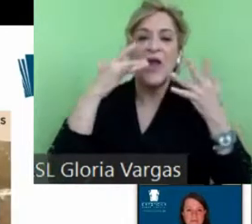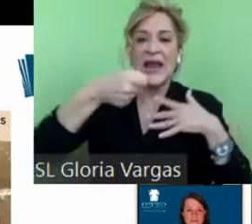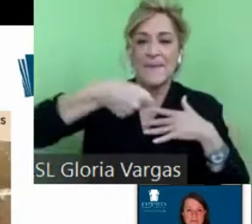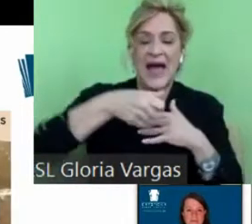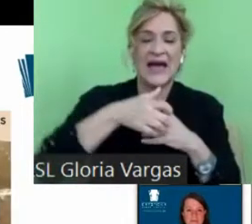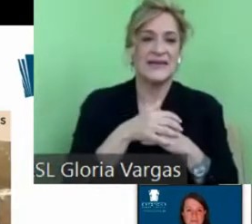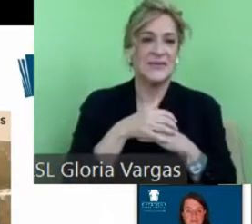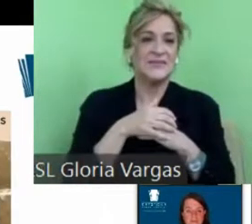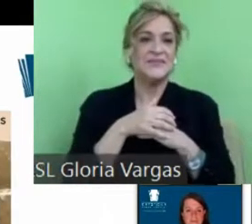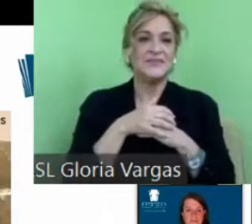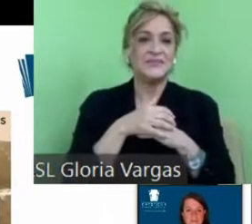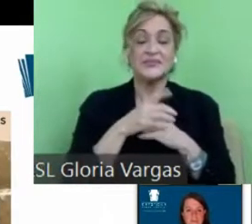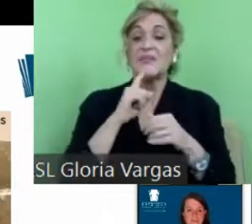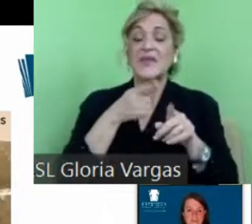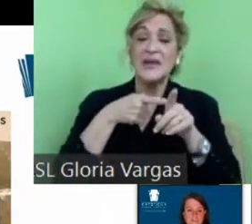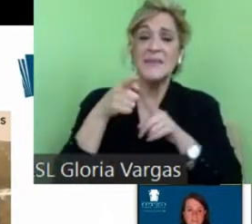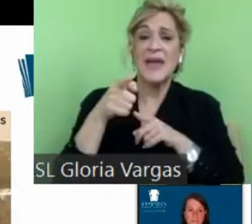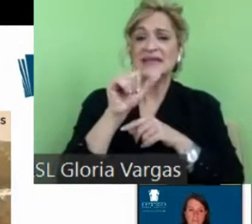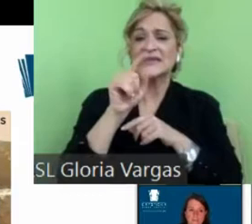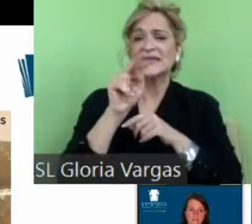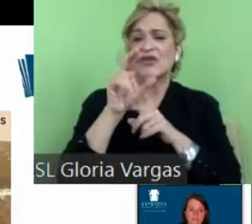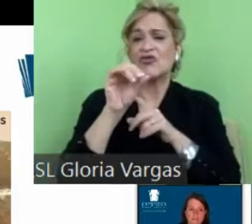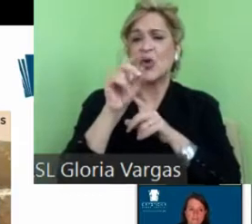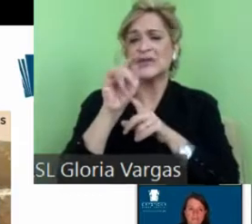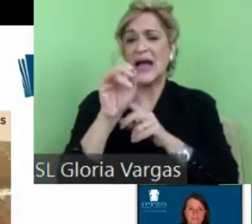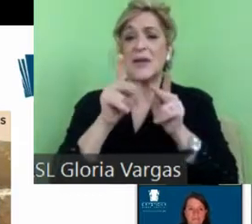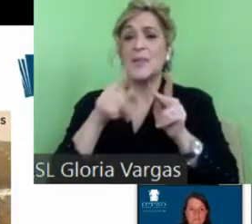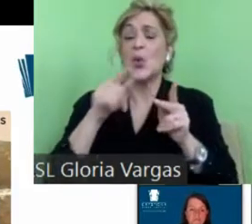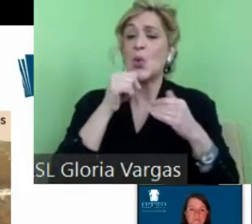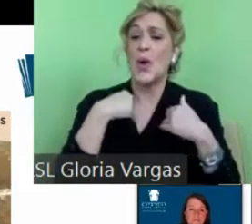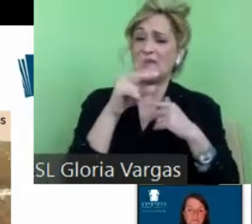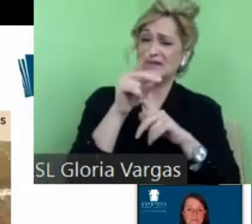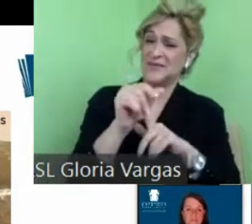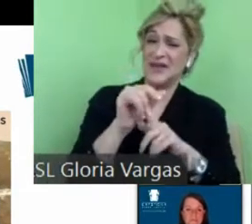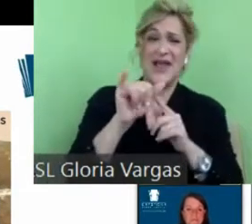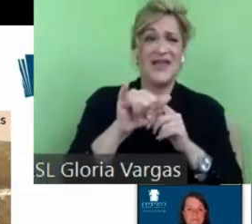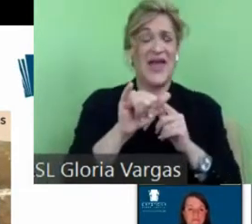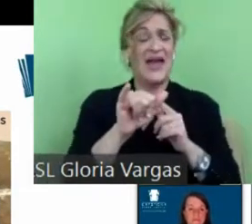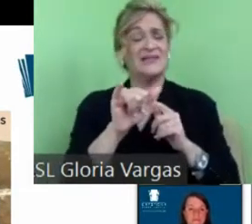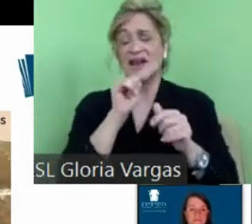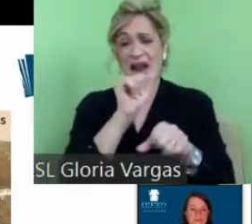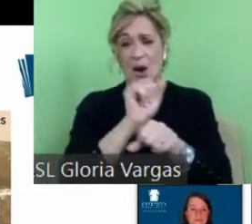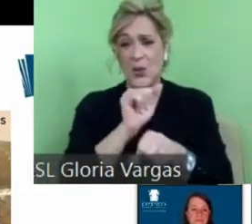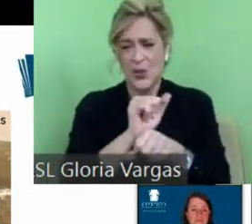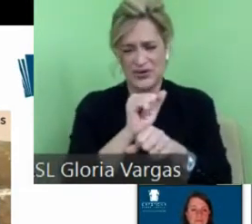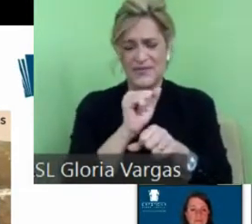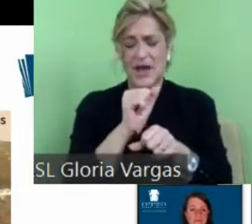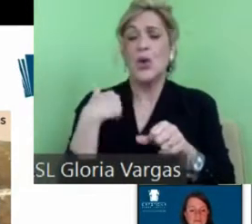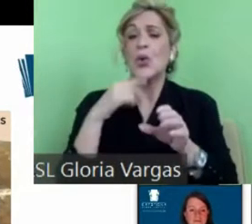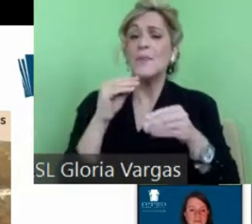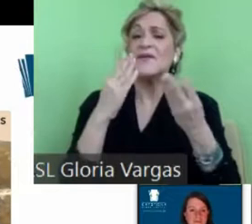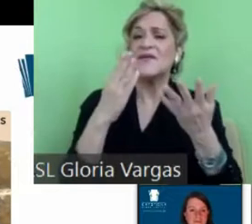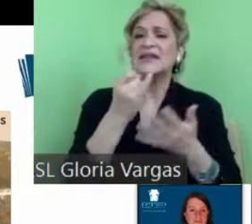The main stereotype in Moldova is that persons with disabilities cannot work. In this regard, we provide several